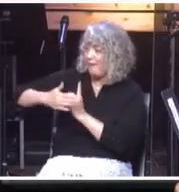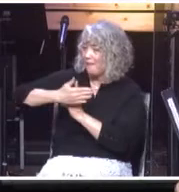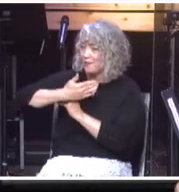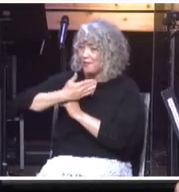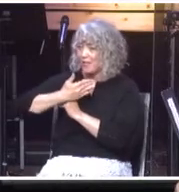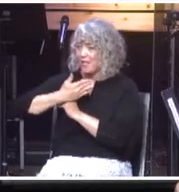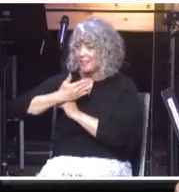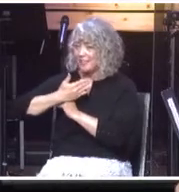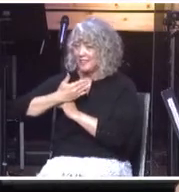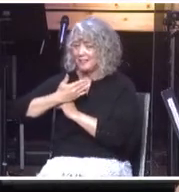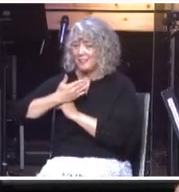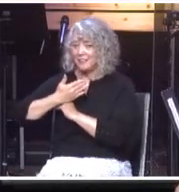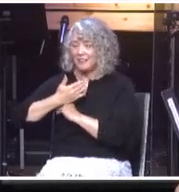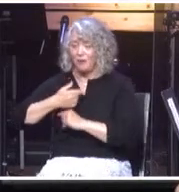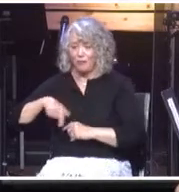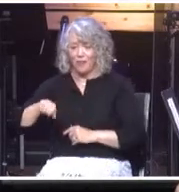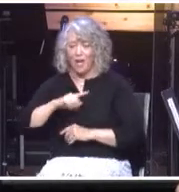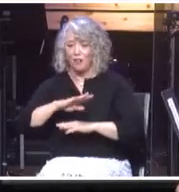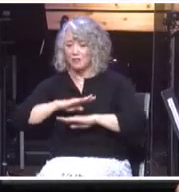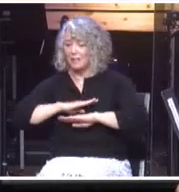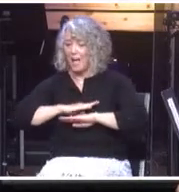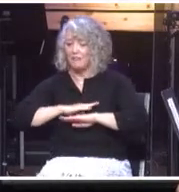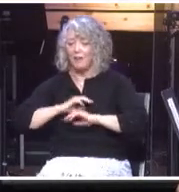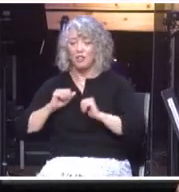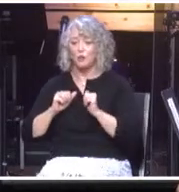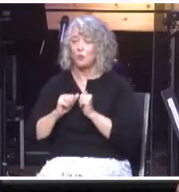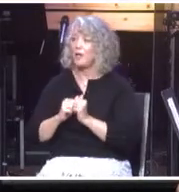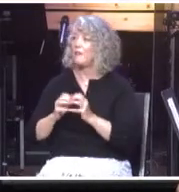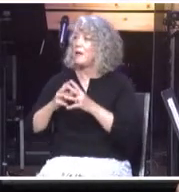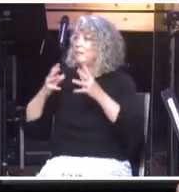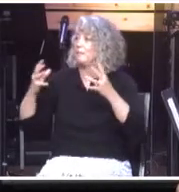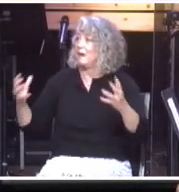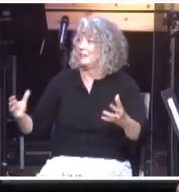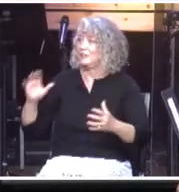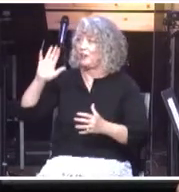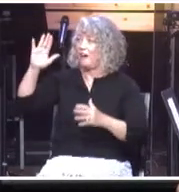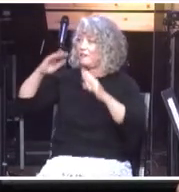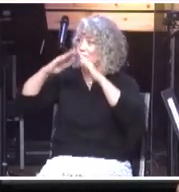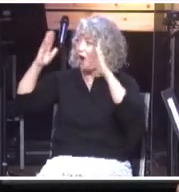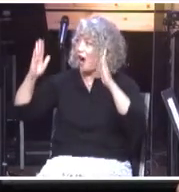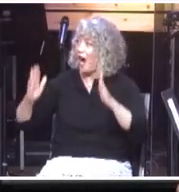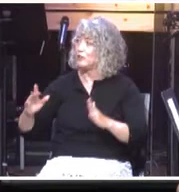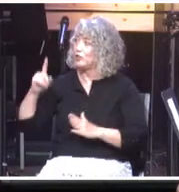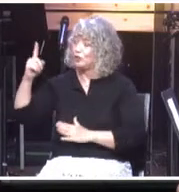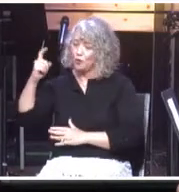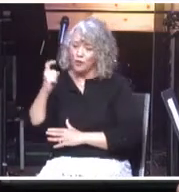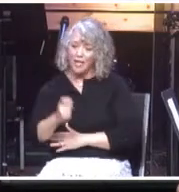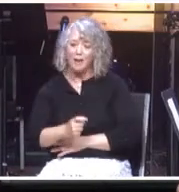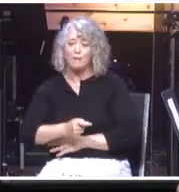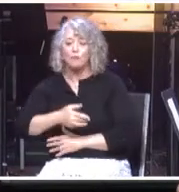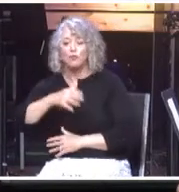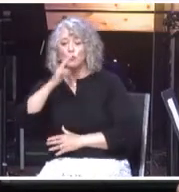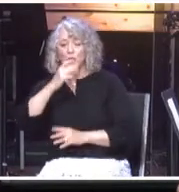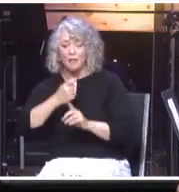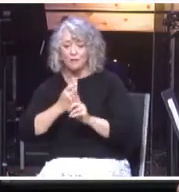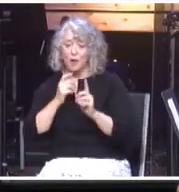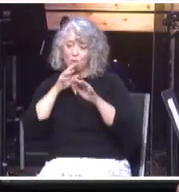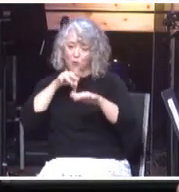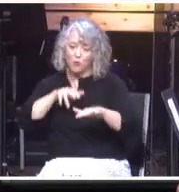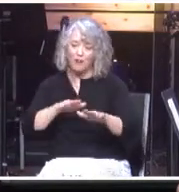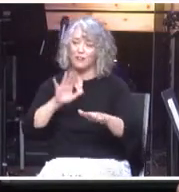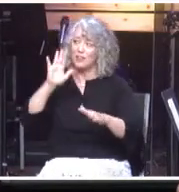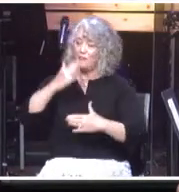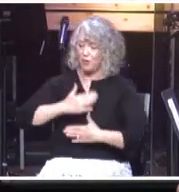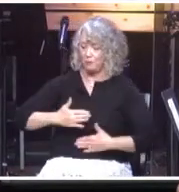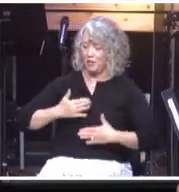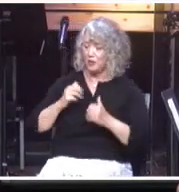They are abundantly satisfied with the fullness of your house, and you give them drink from the river of your pleasures.